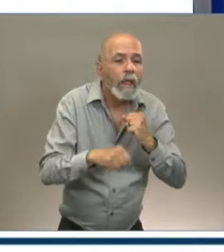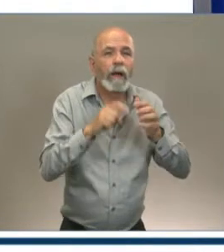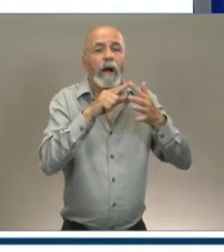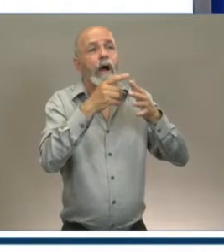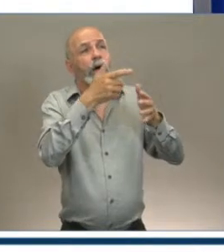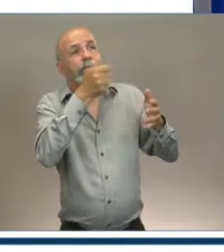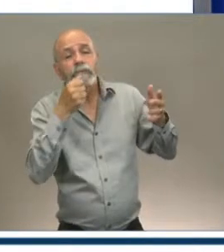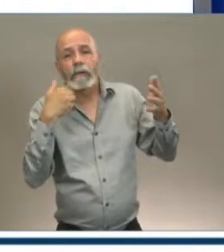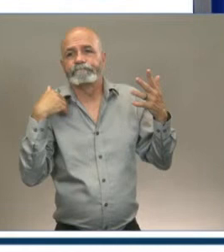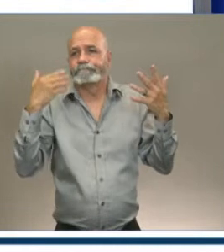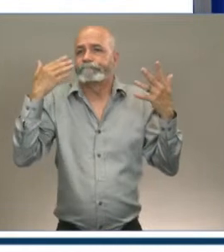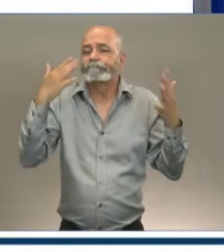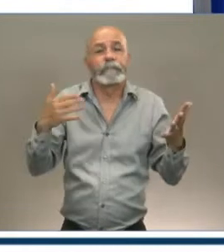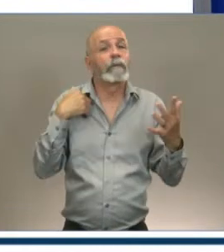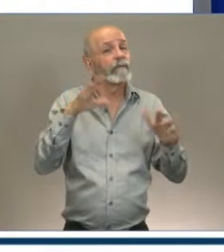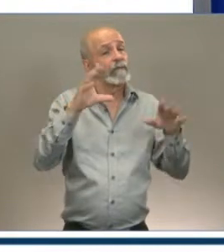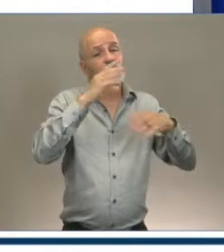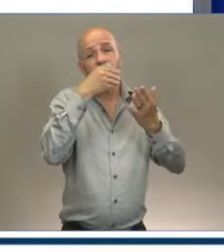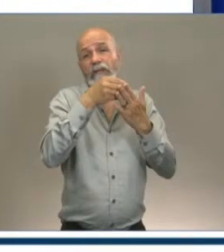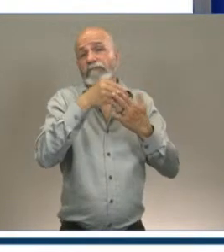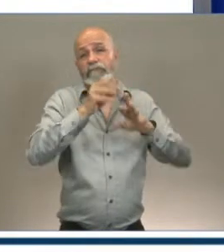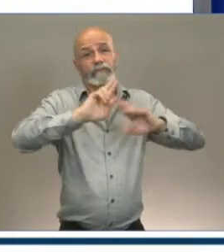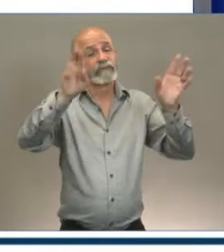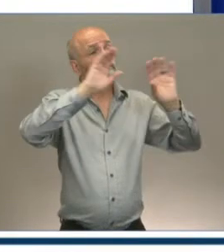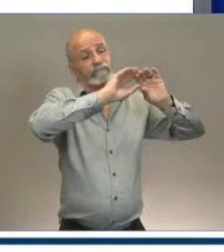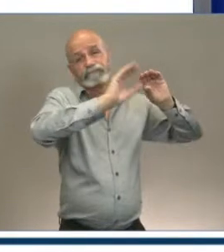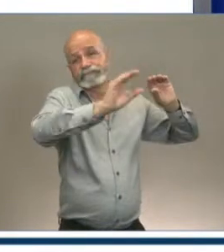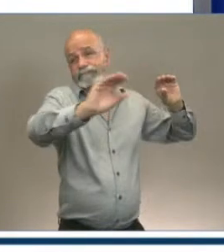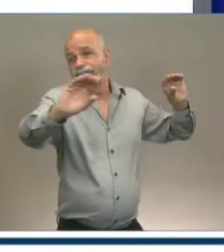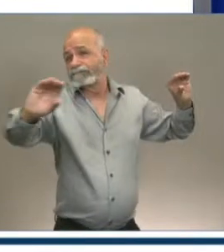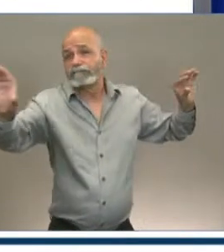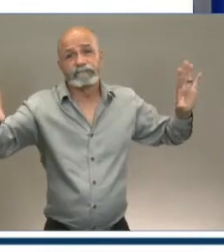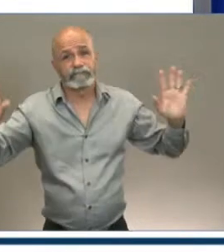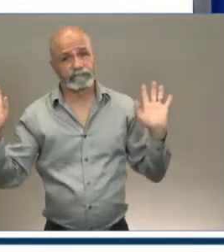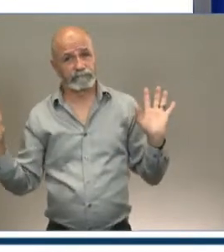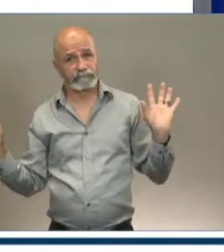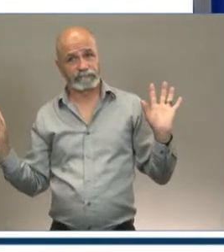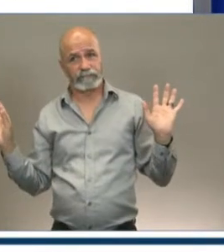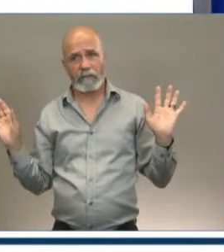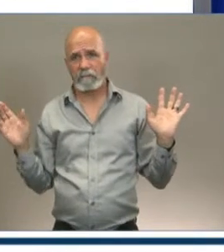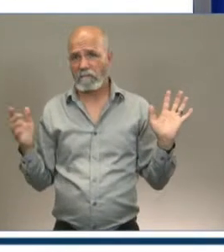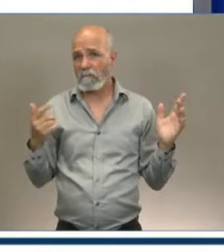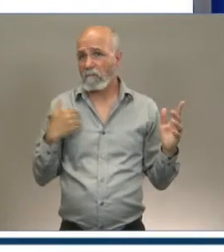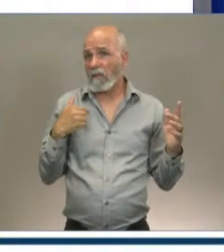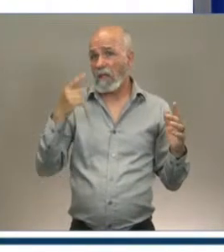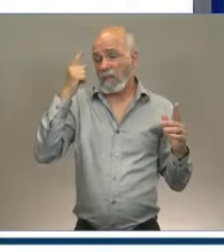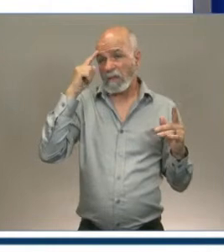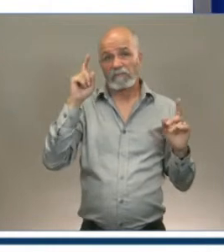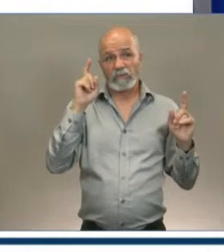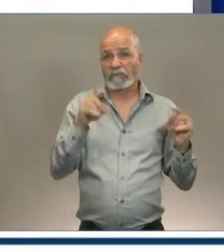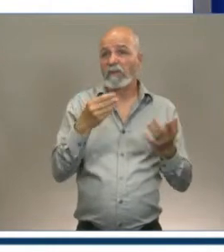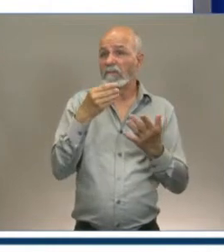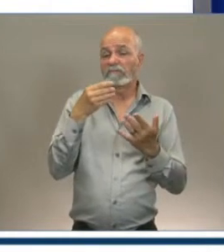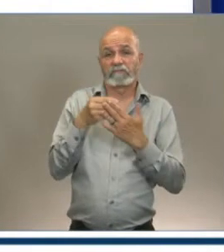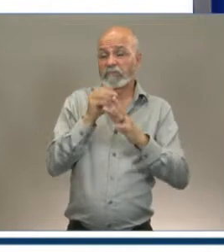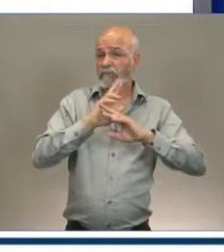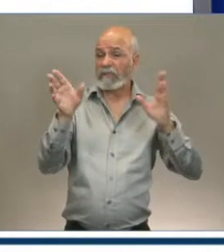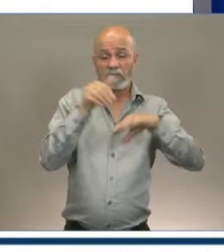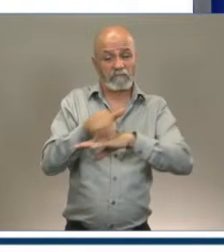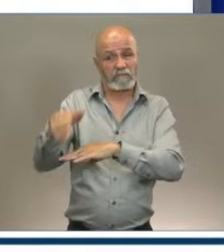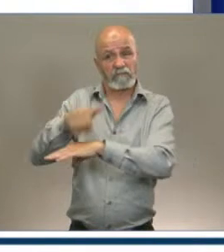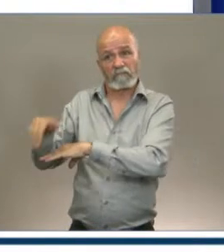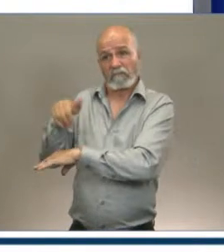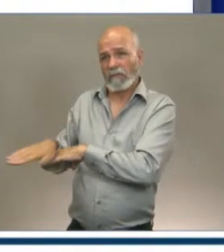this out as soon as we possibly can. My understanding is there has been some money already out the door, and we'll continue to work through